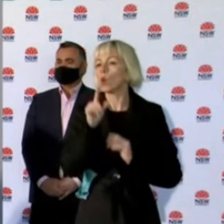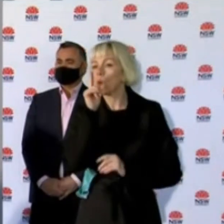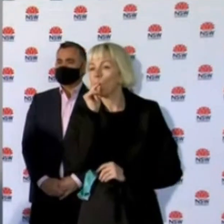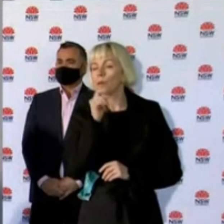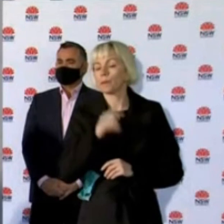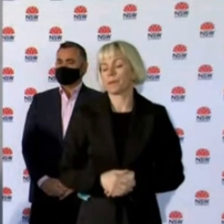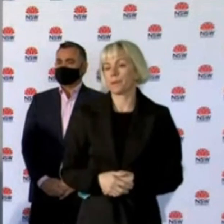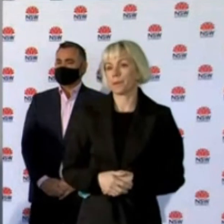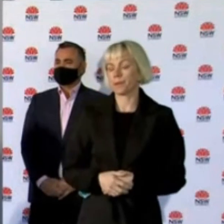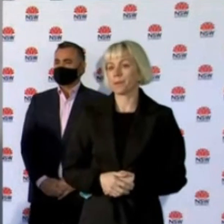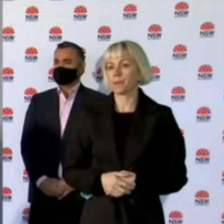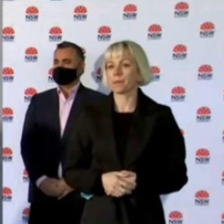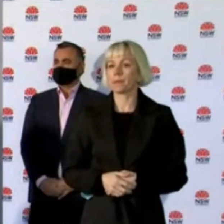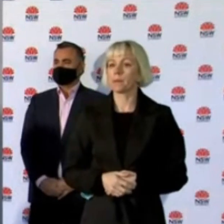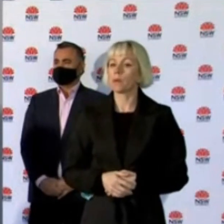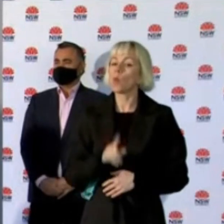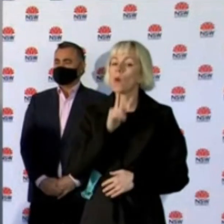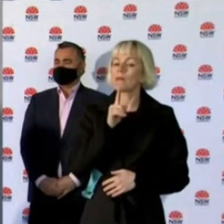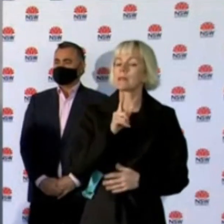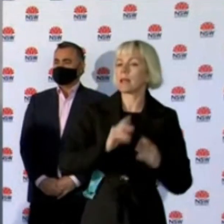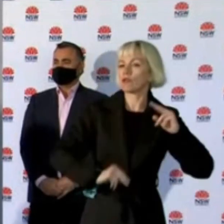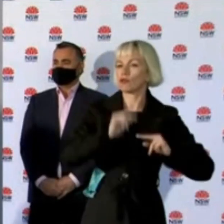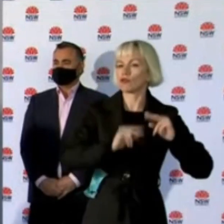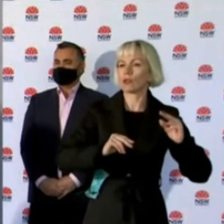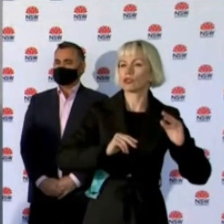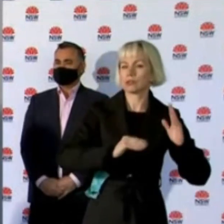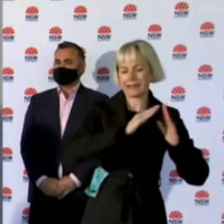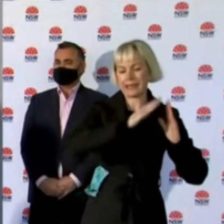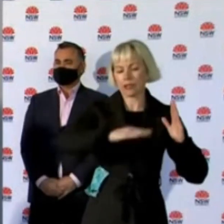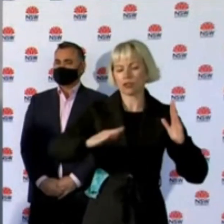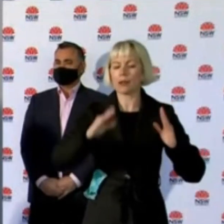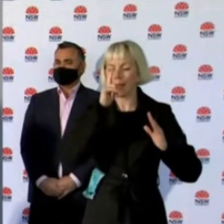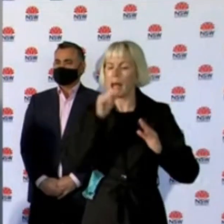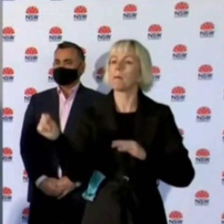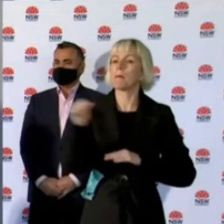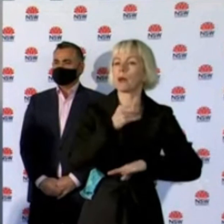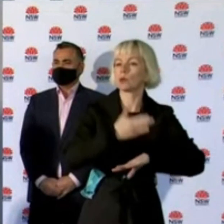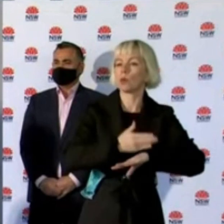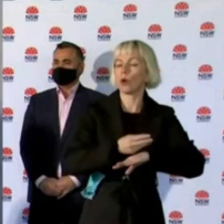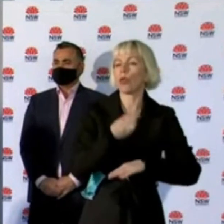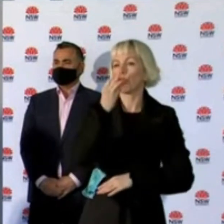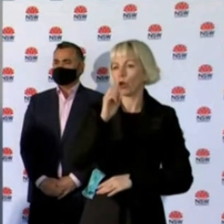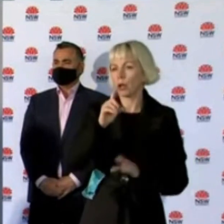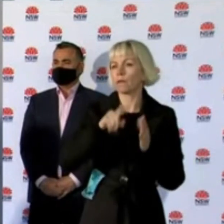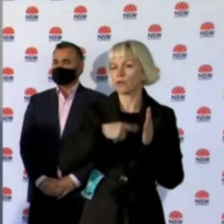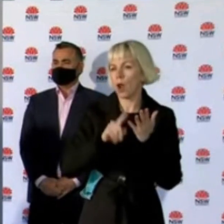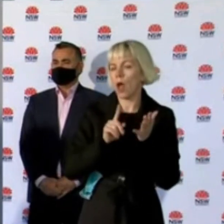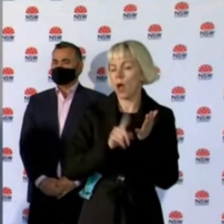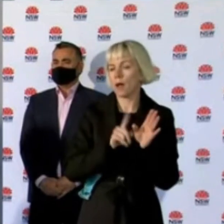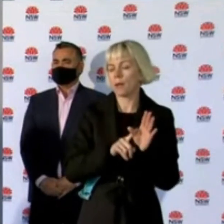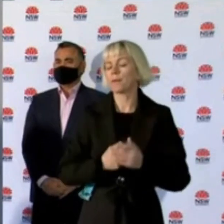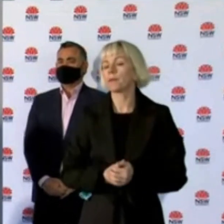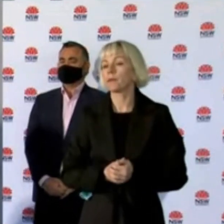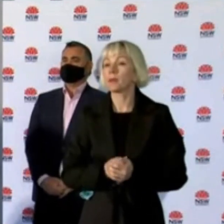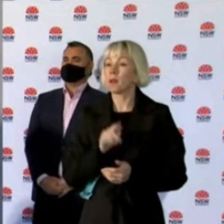after July 30, and we've undertaken to do that. But we're constantly reviewing the settings. The health team are constantly giving us advice.